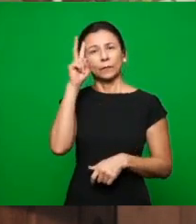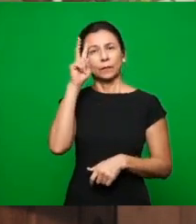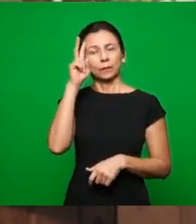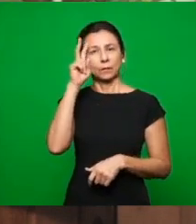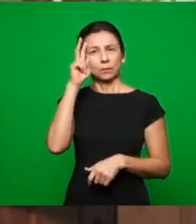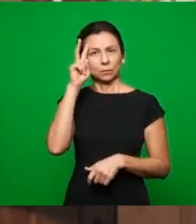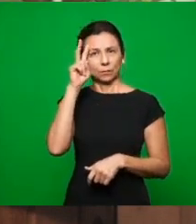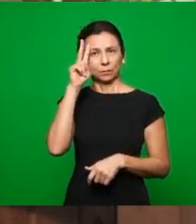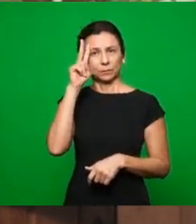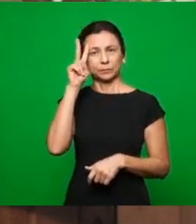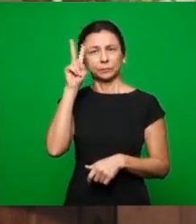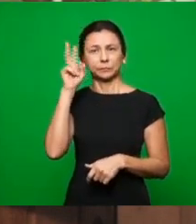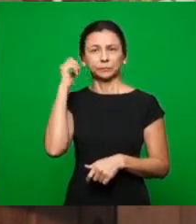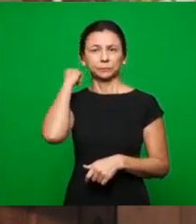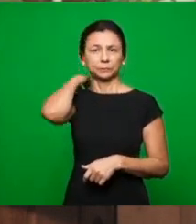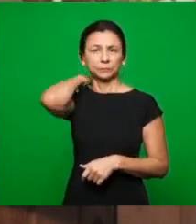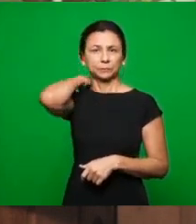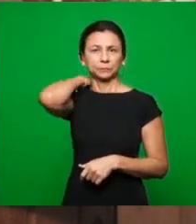Everywhere,